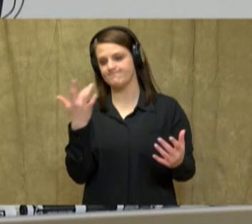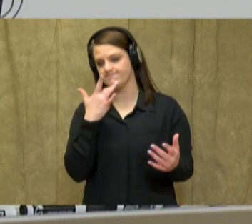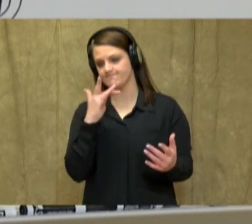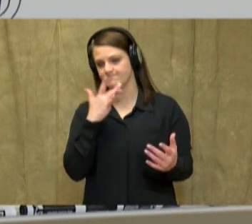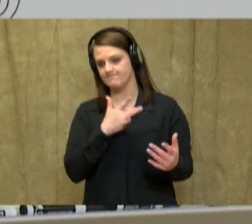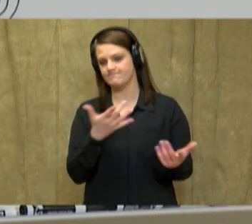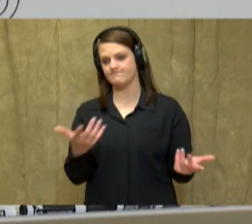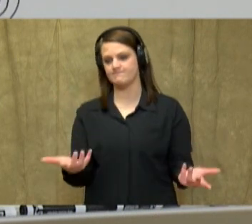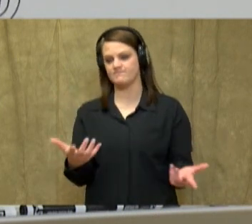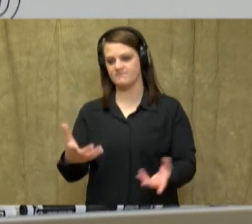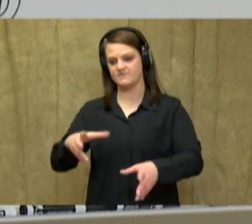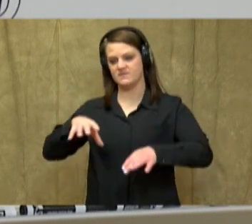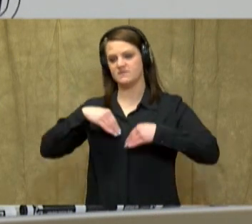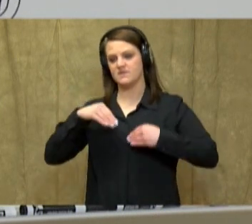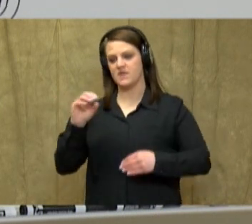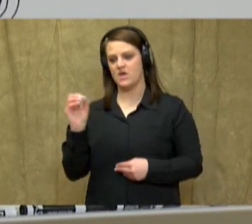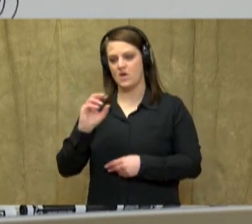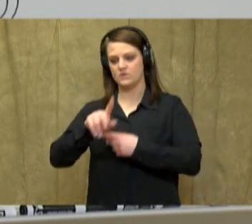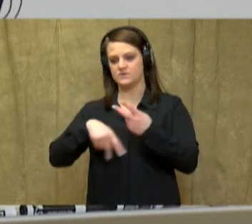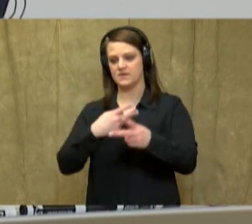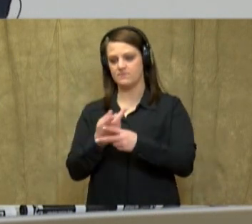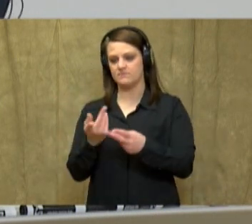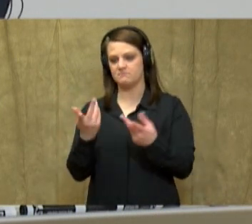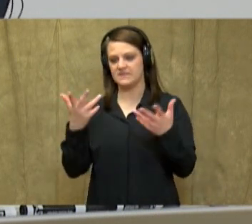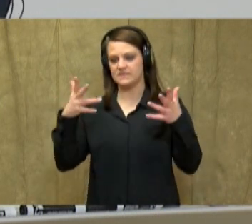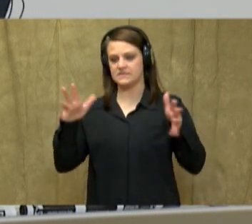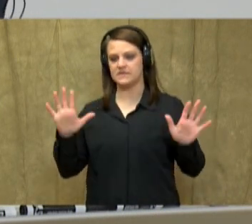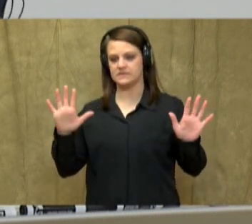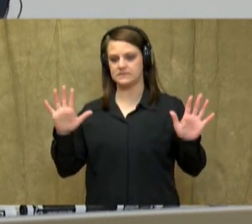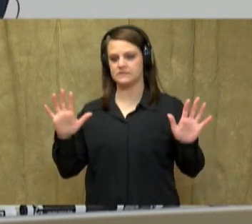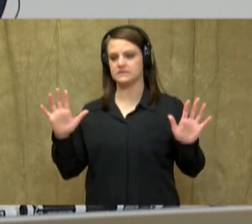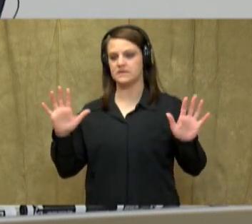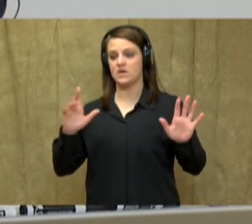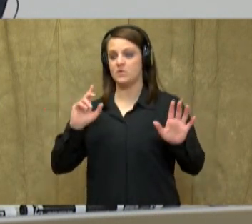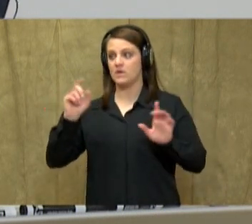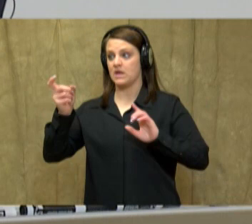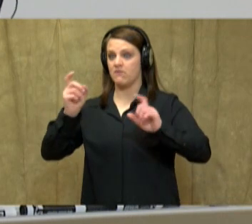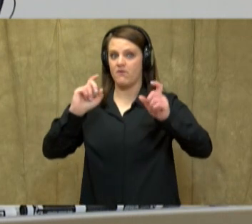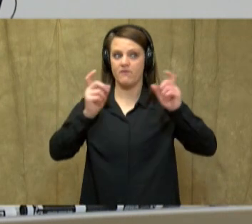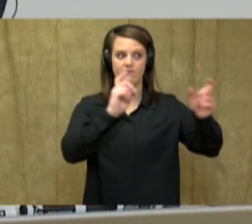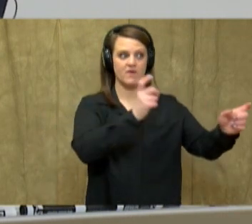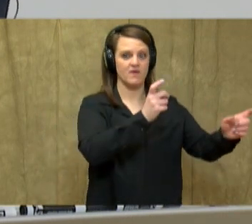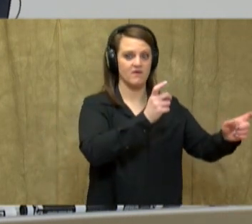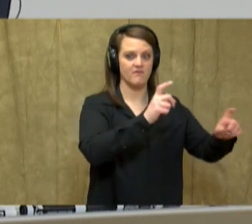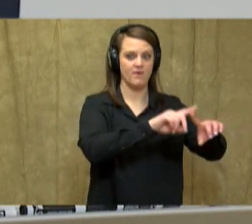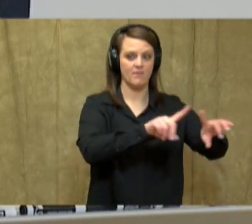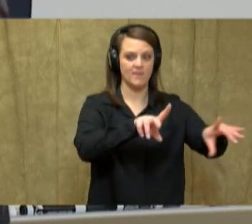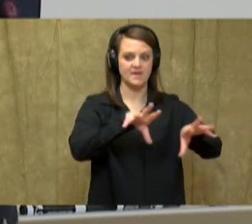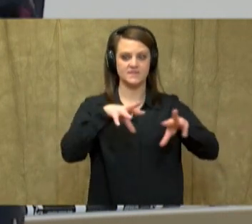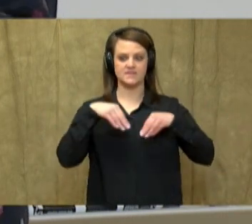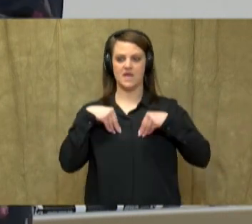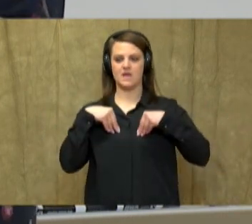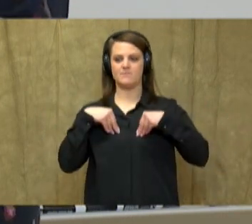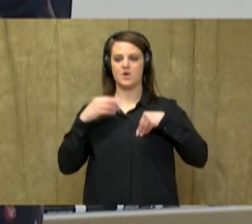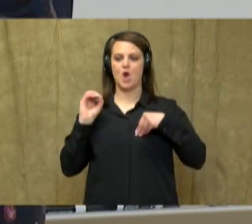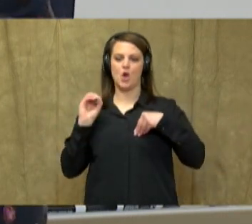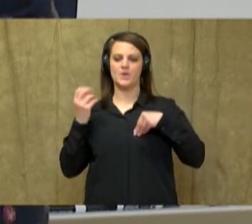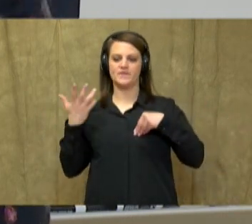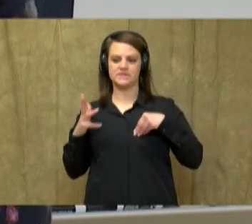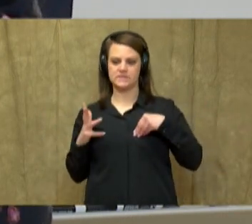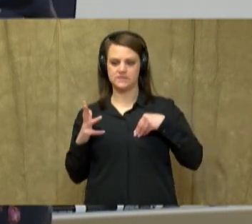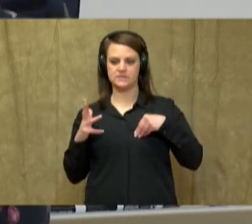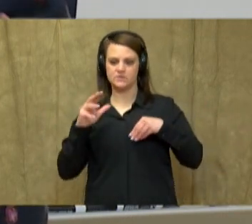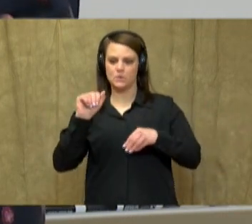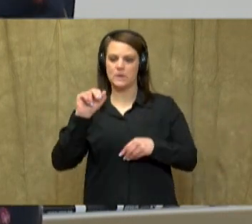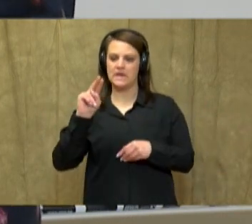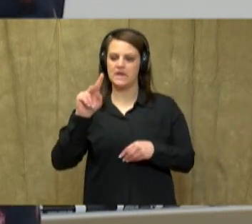unfortunately, you can only accept O-type blood. You can donate your blood to whoever, but you can only accept O-type blood because you have no antigens, which means you